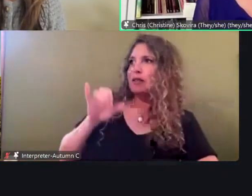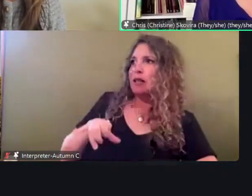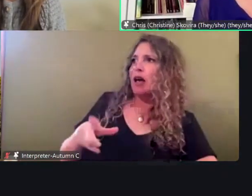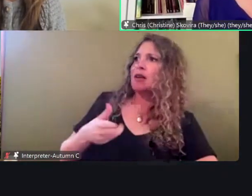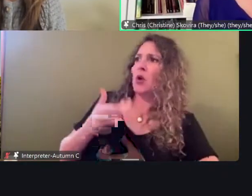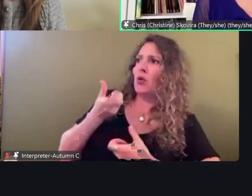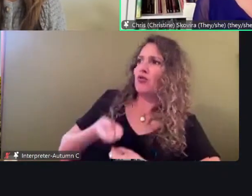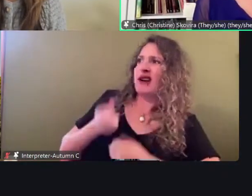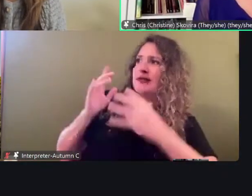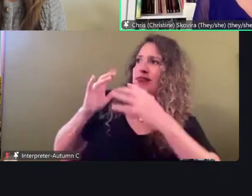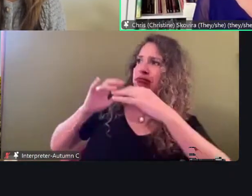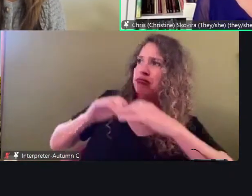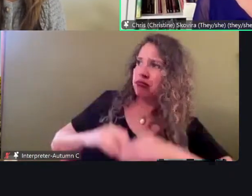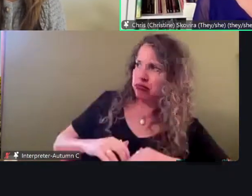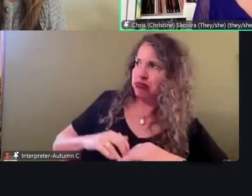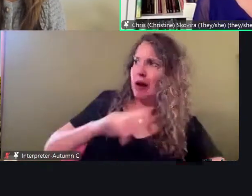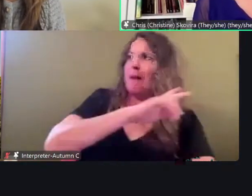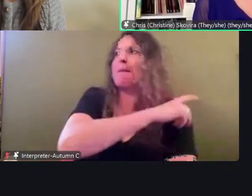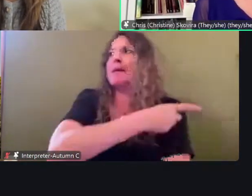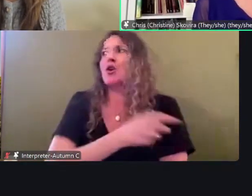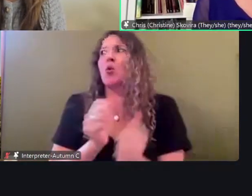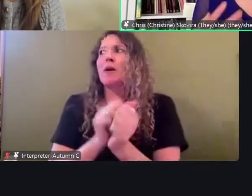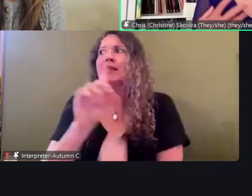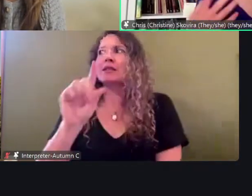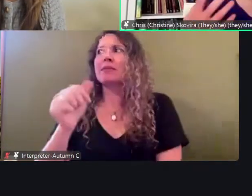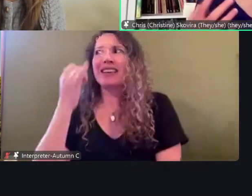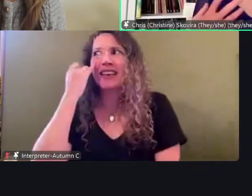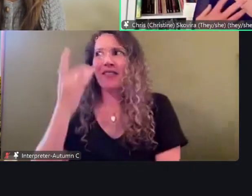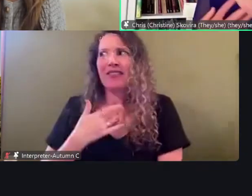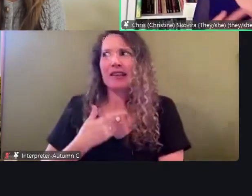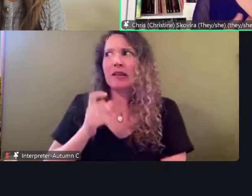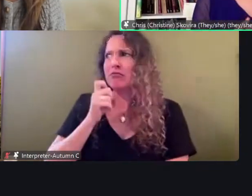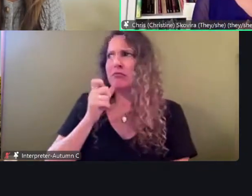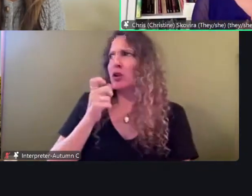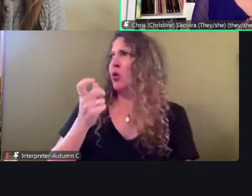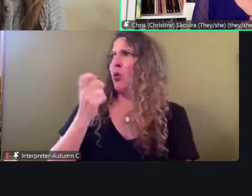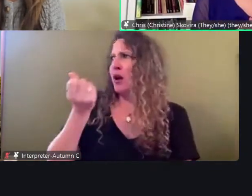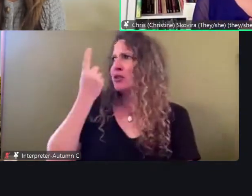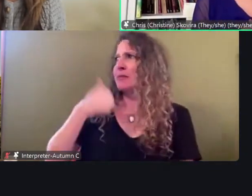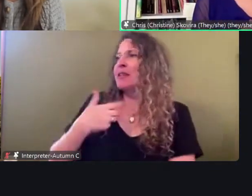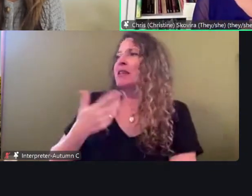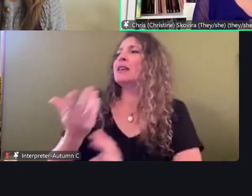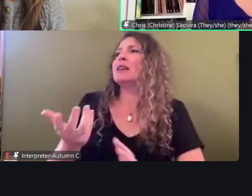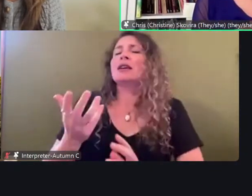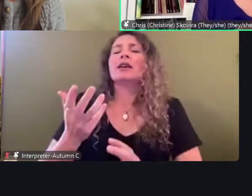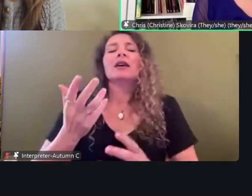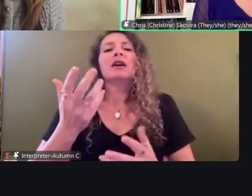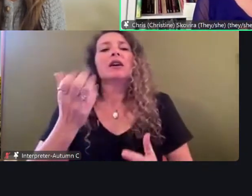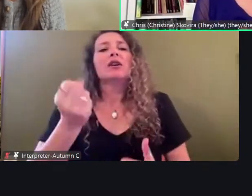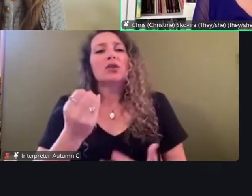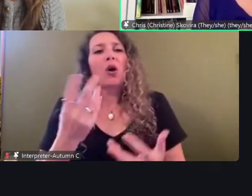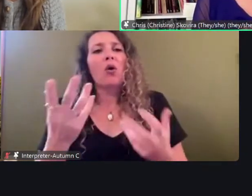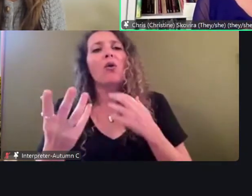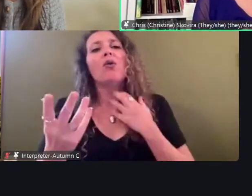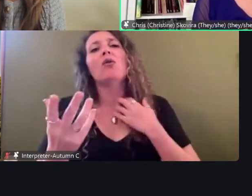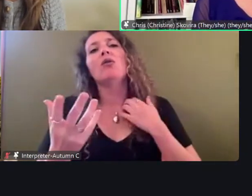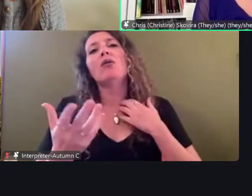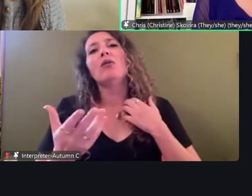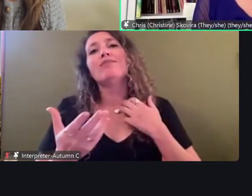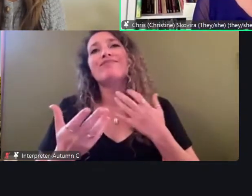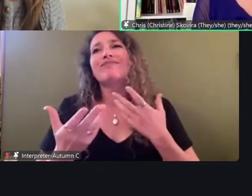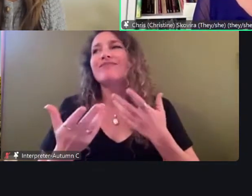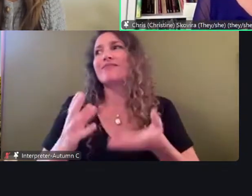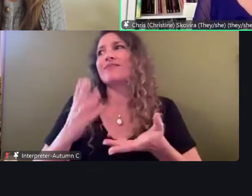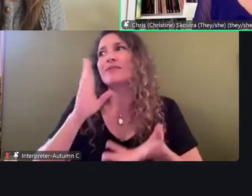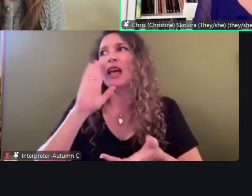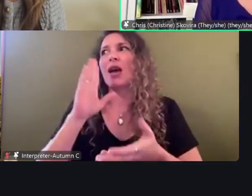trust erosion with patients with disabilities when they don't feel seen or understood, and they may be less likely to seek future